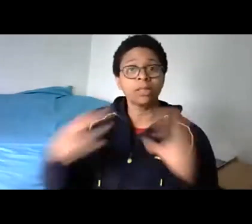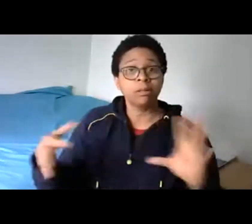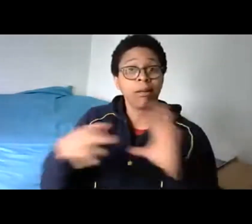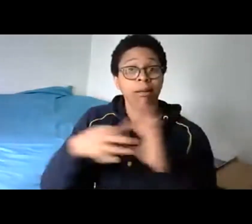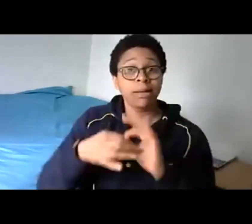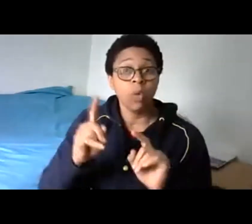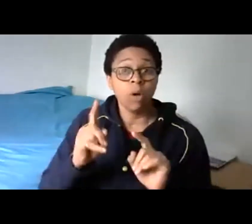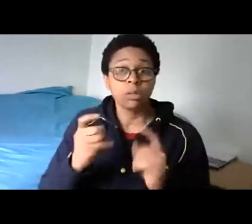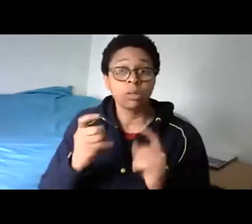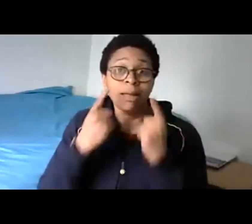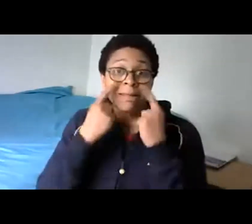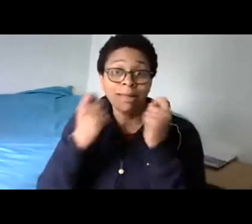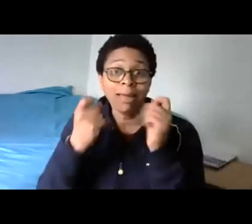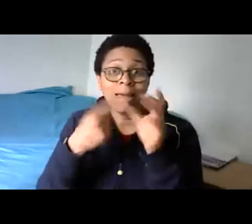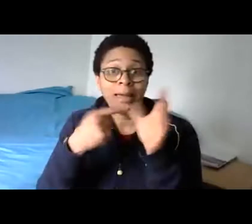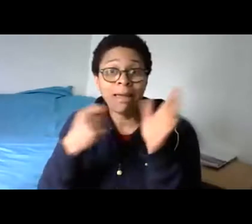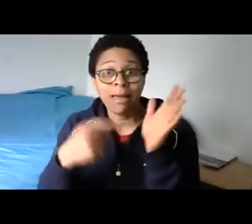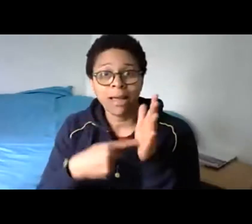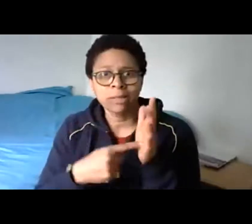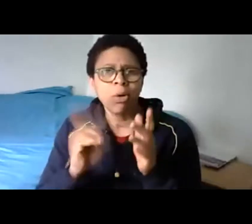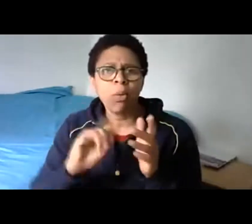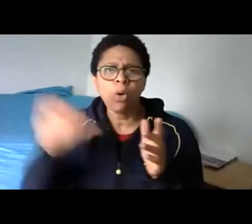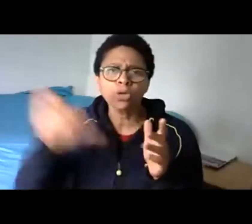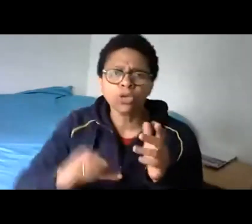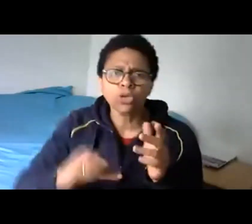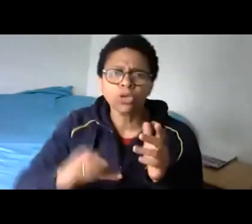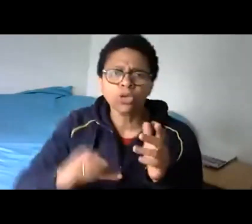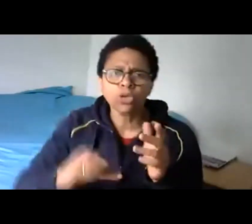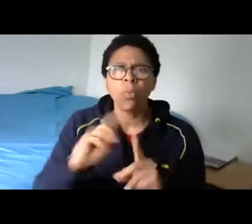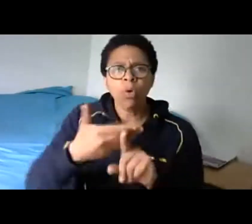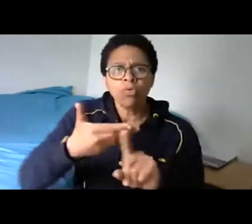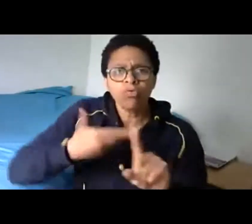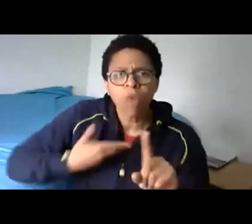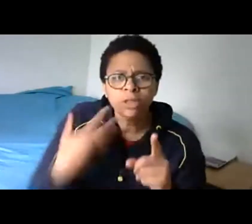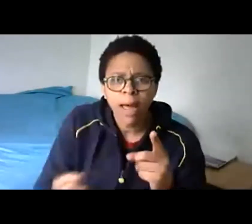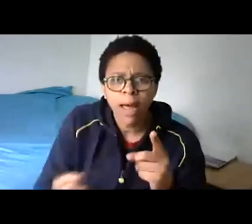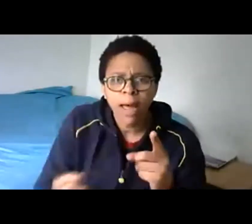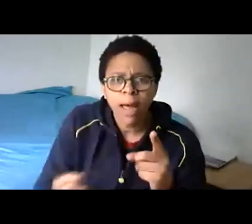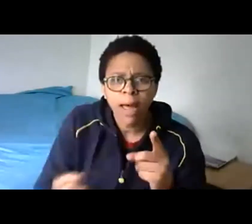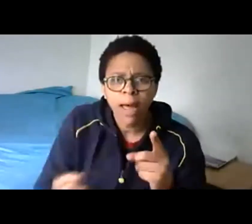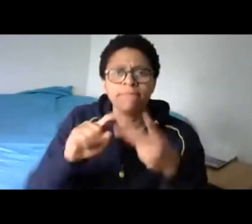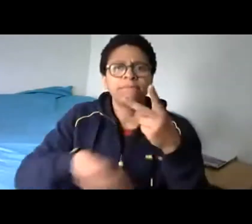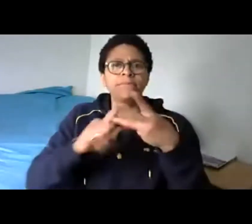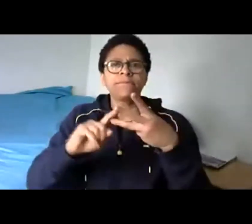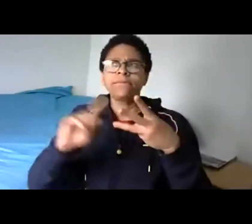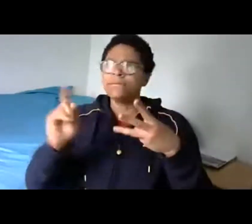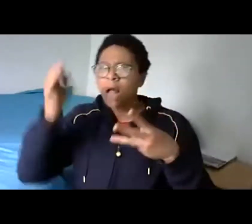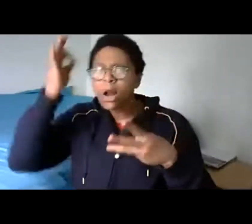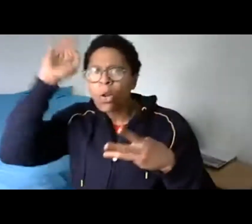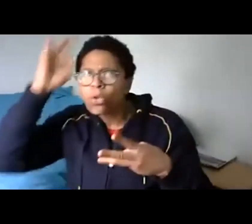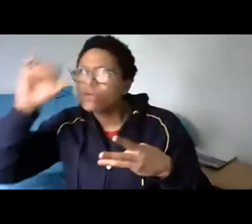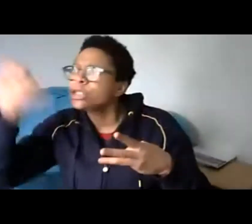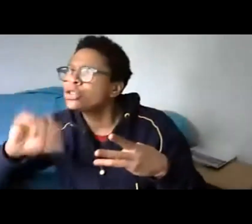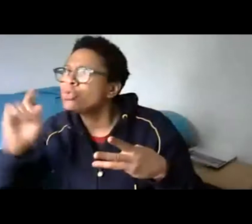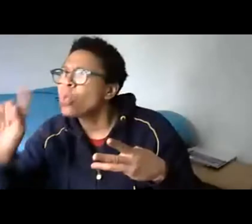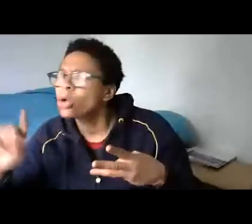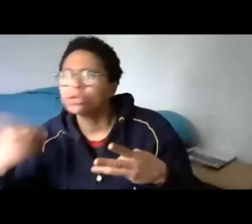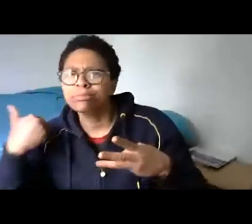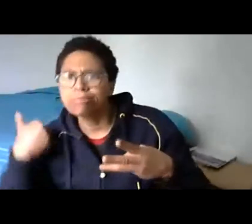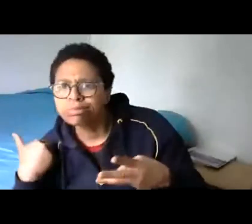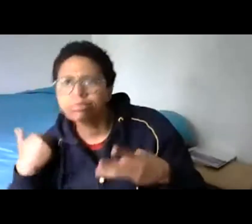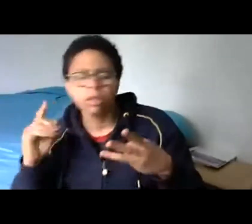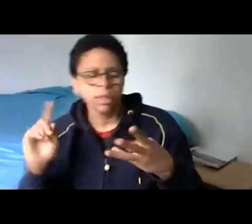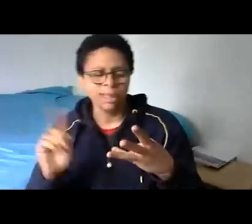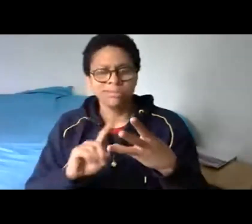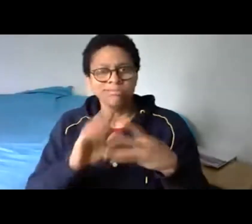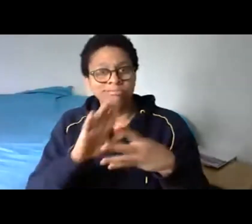what should happen under the CARE Act, what rights people have and what duties local authority has. So